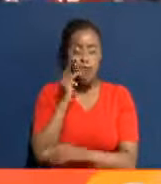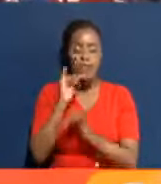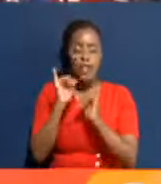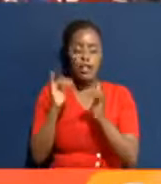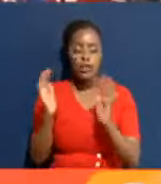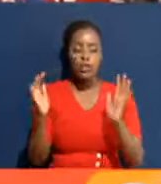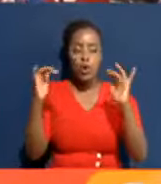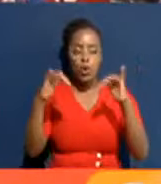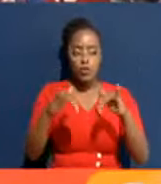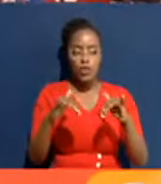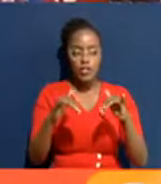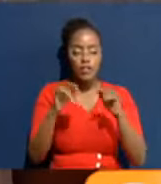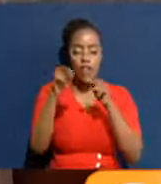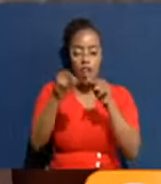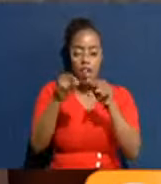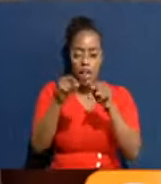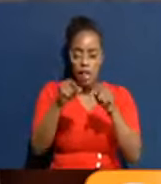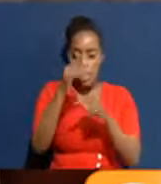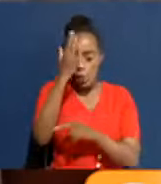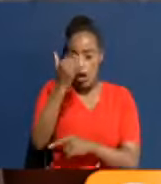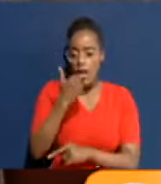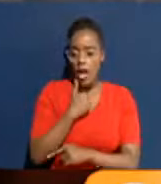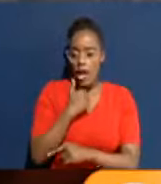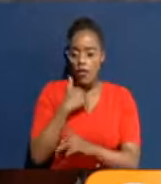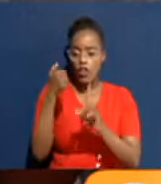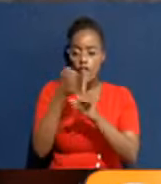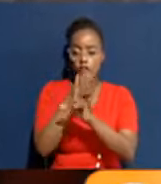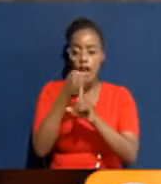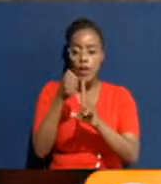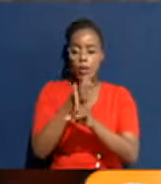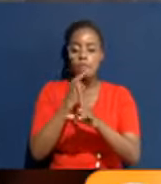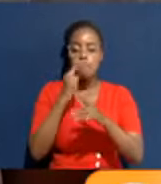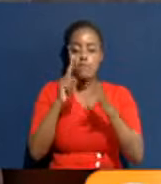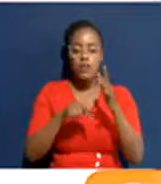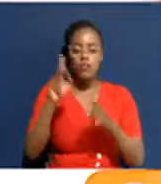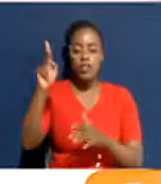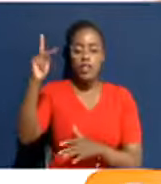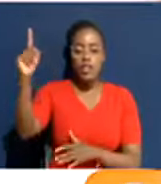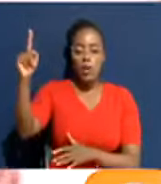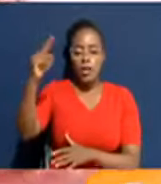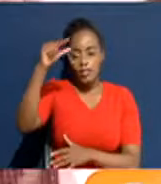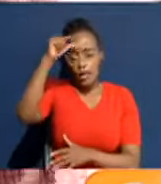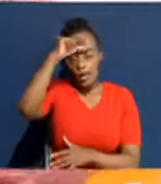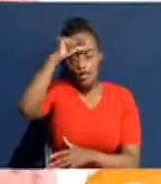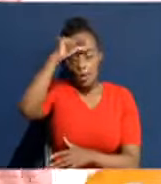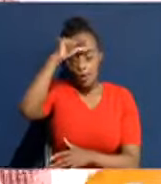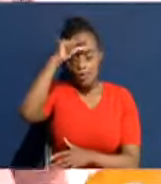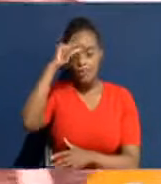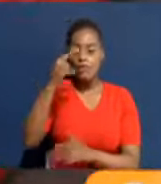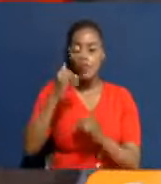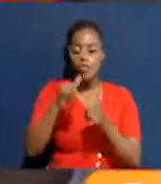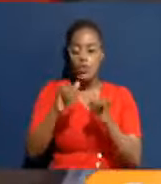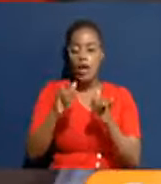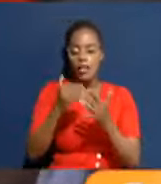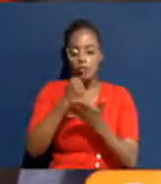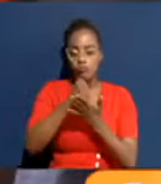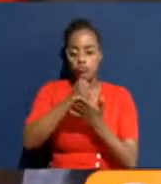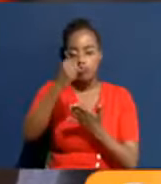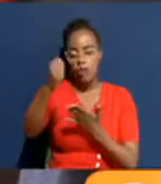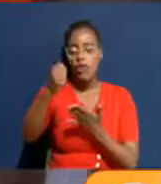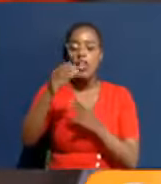conference, accused the police of brutality and violence, saying the Kenya Kwanza administration was trying to suspend